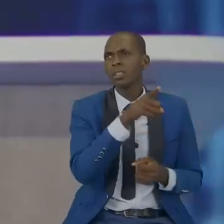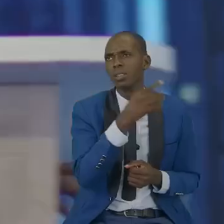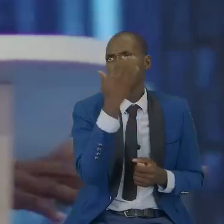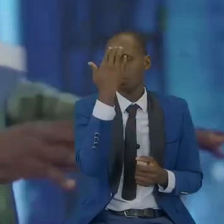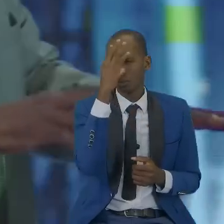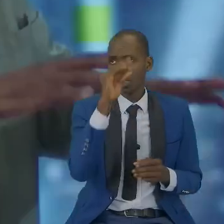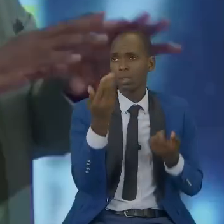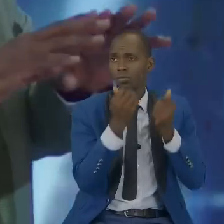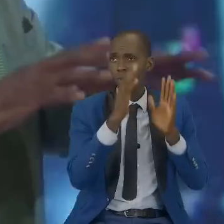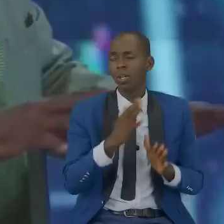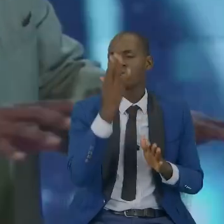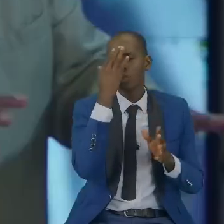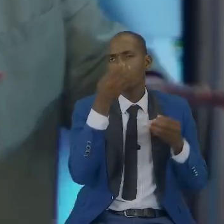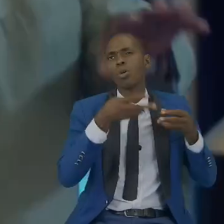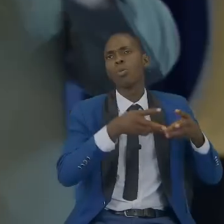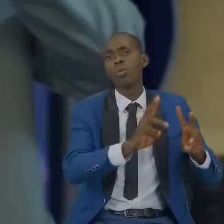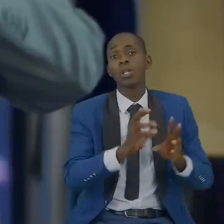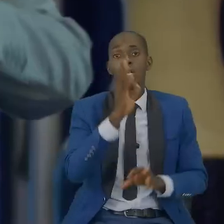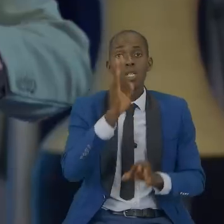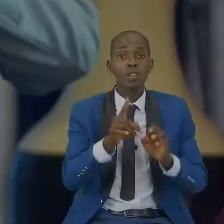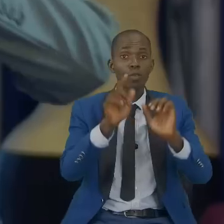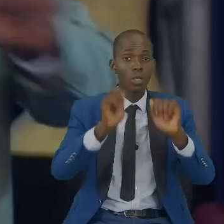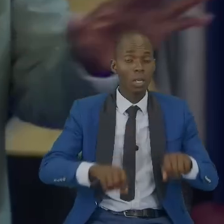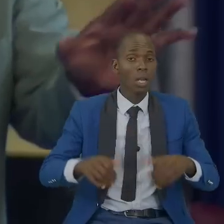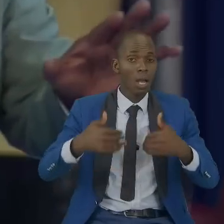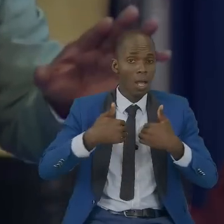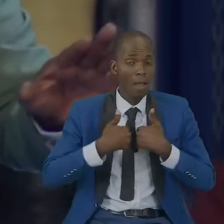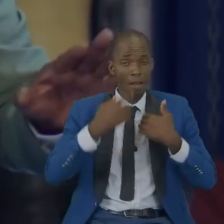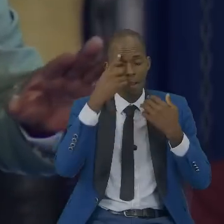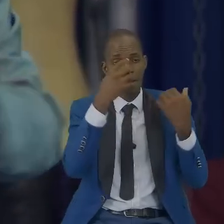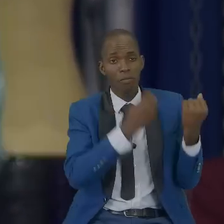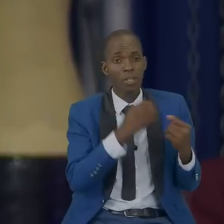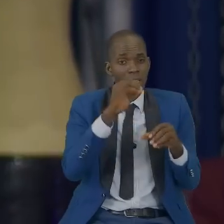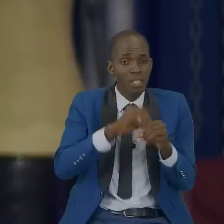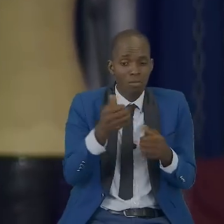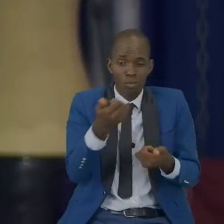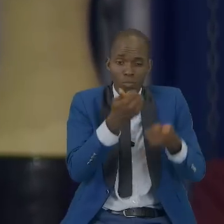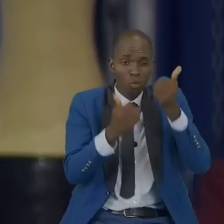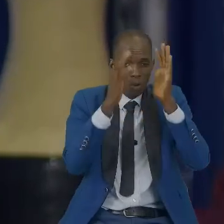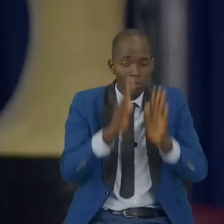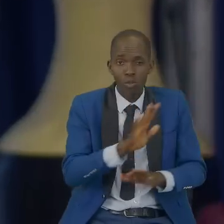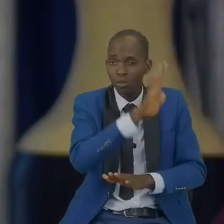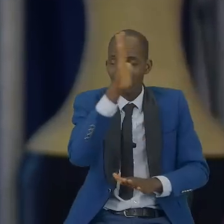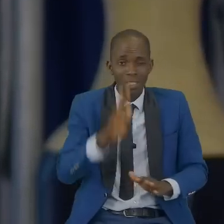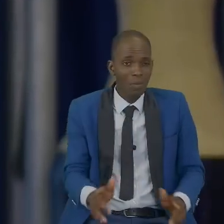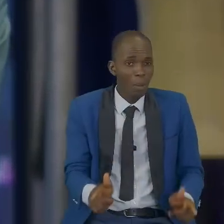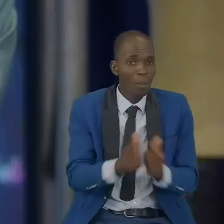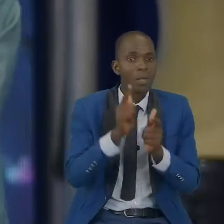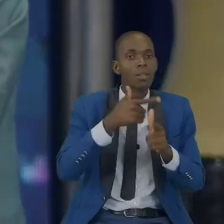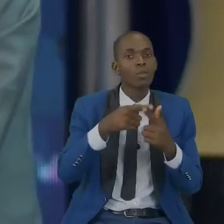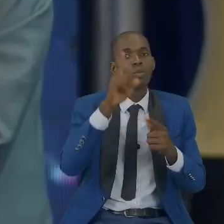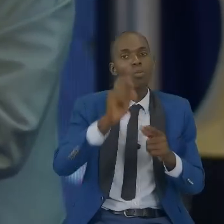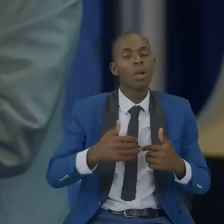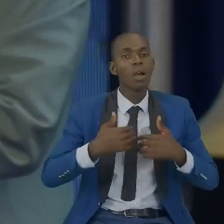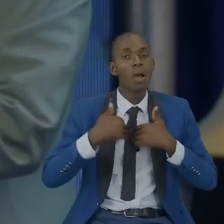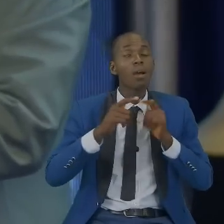that faith in a driver we do not know, we have not met, we must have surpassing faith for